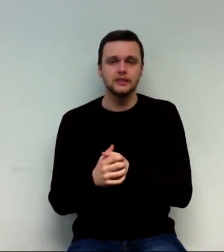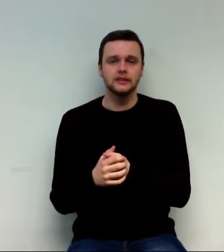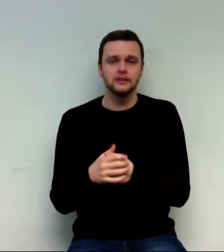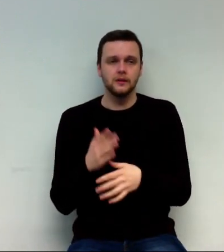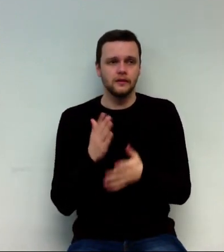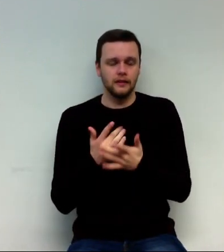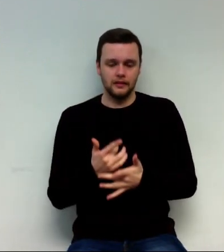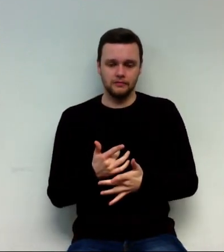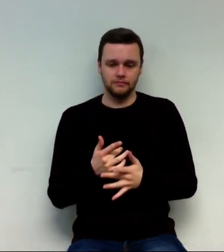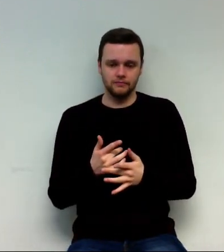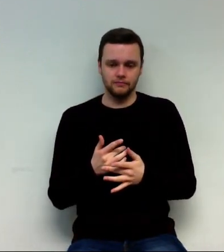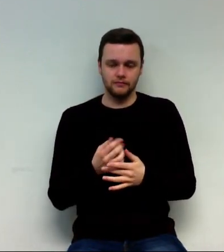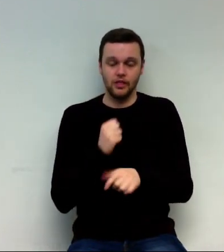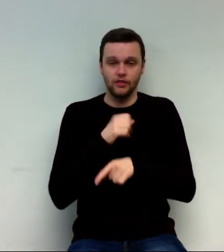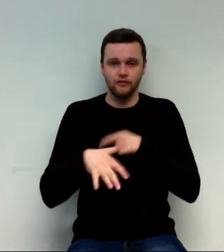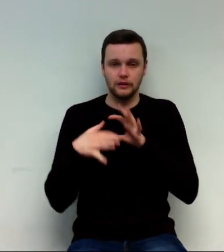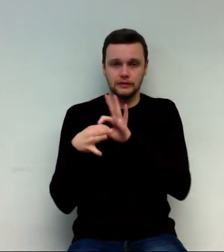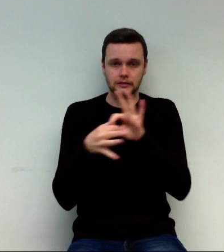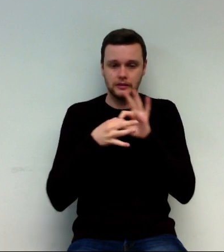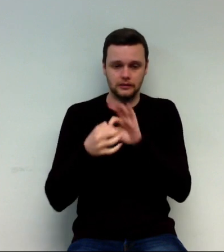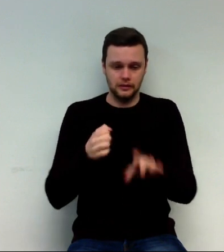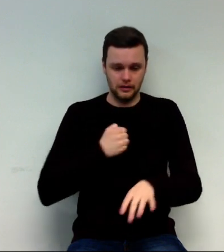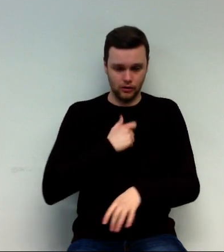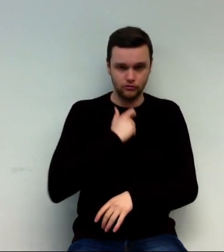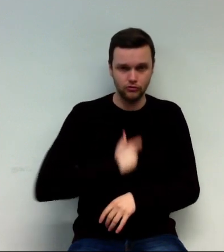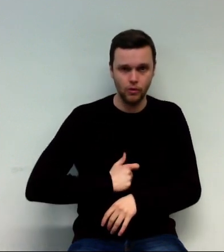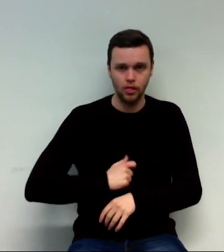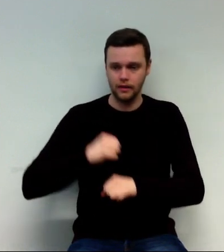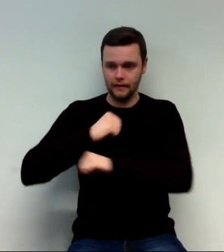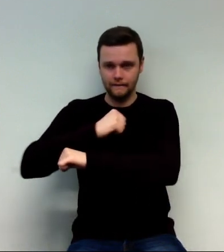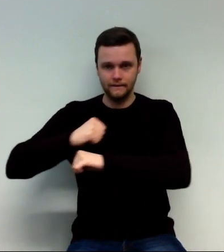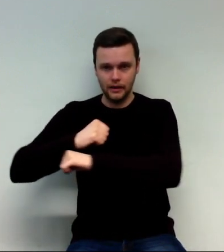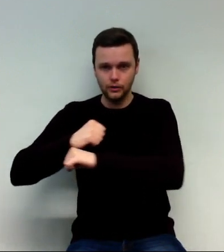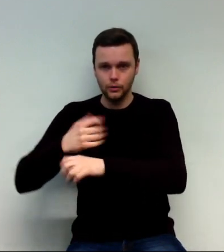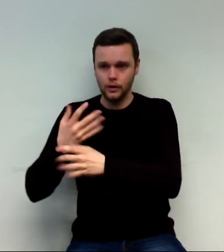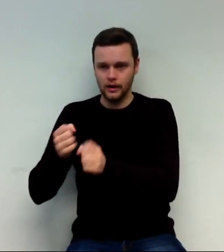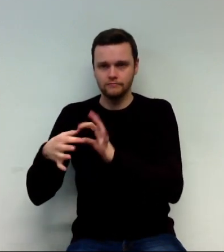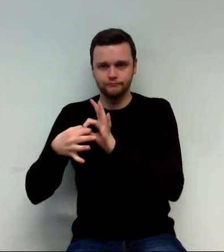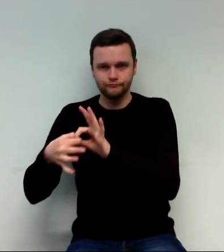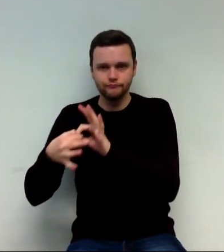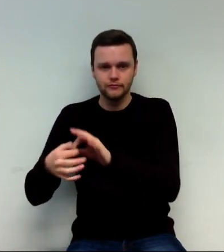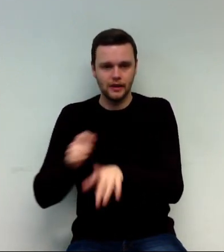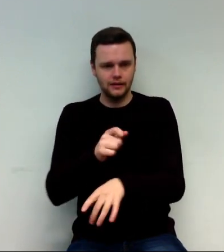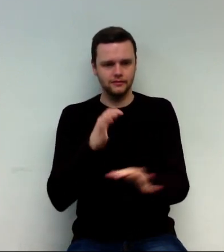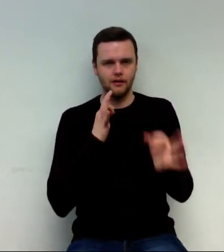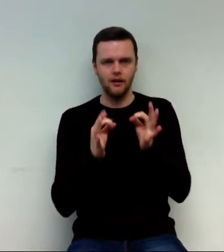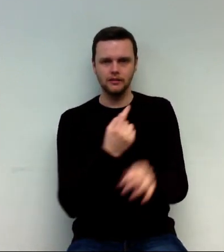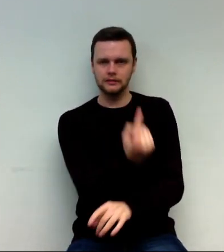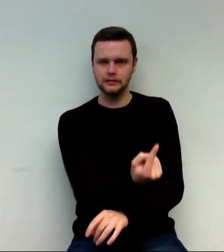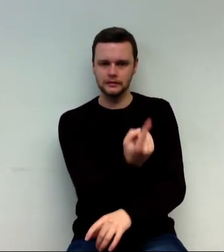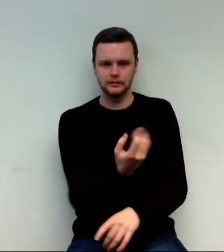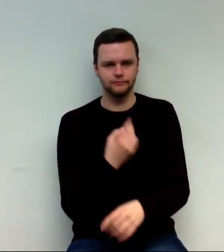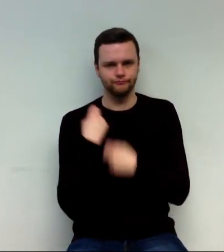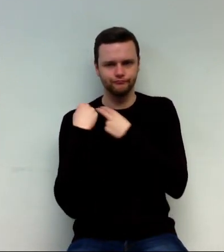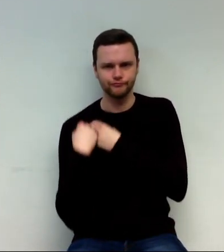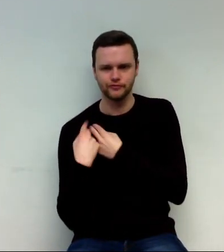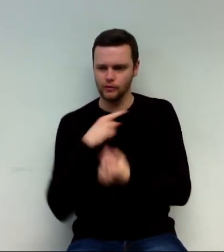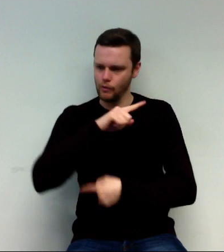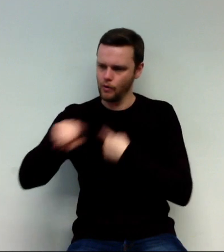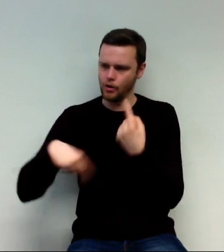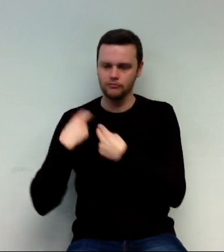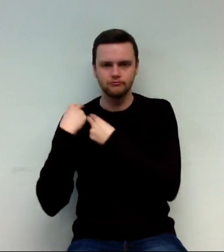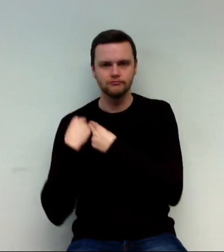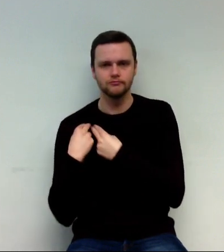would say the Fringe Society's got a role to play in that, venues do, and so do artists. So if you think of your venue should be making a